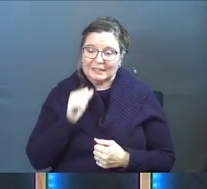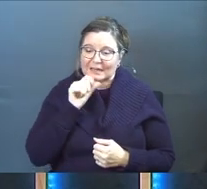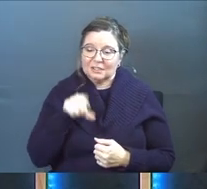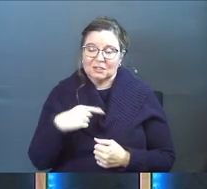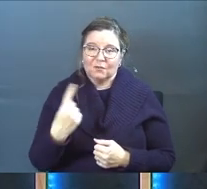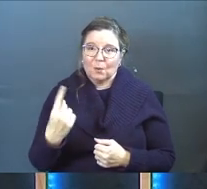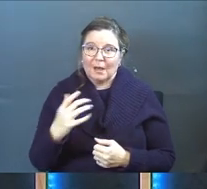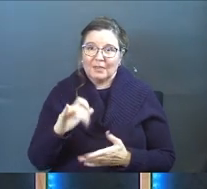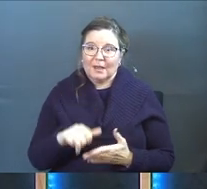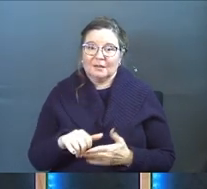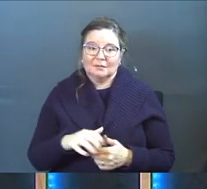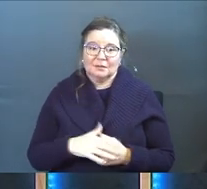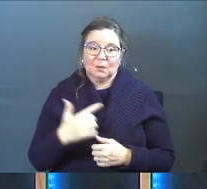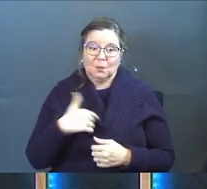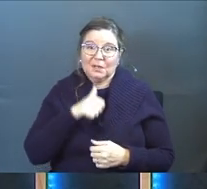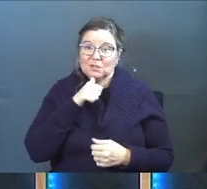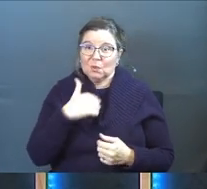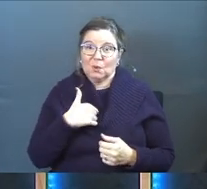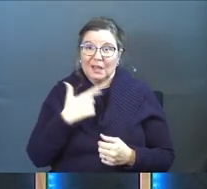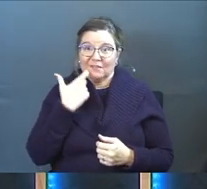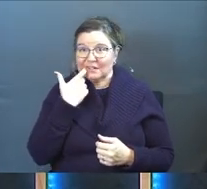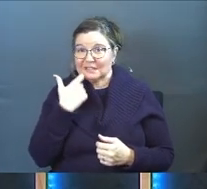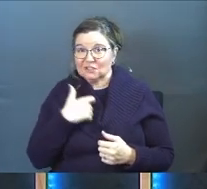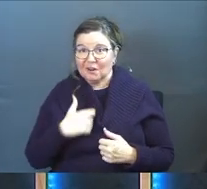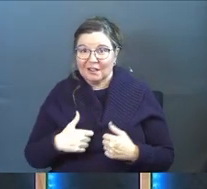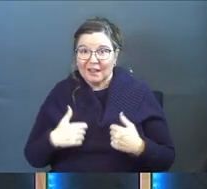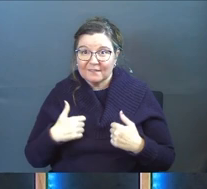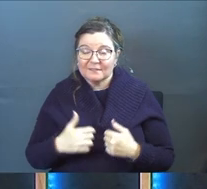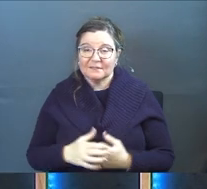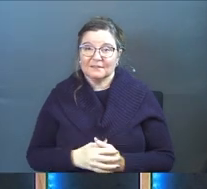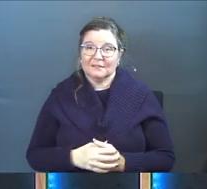Not just for the ones that we don't have an addiction in our life.